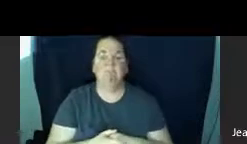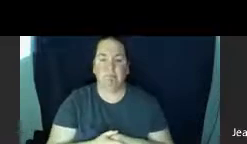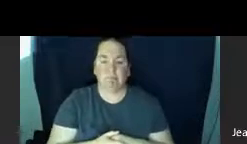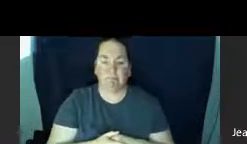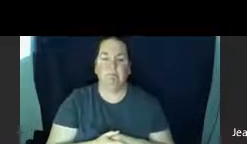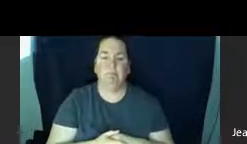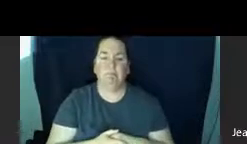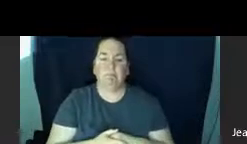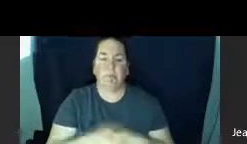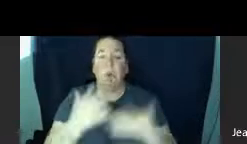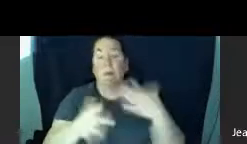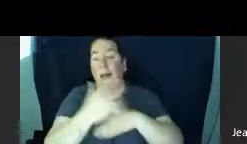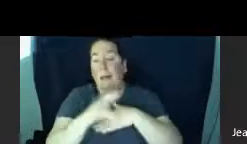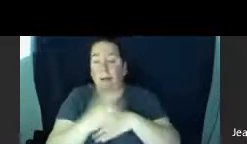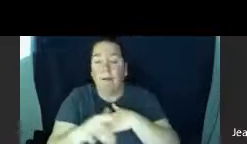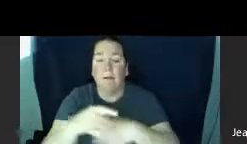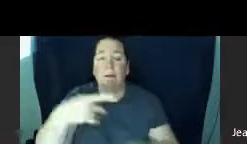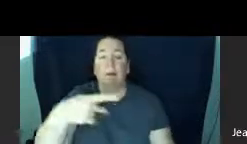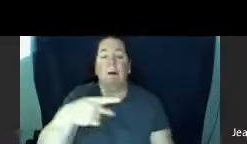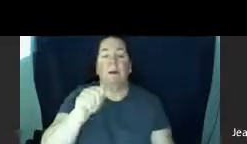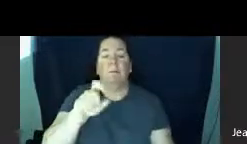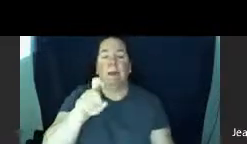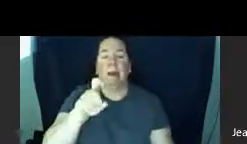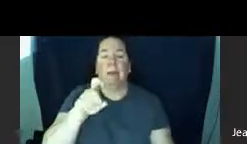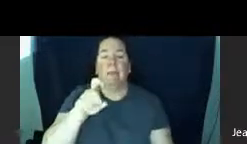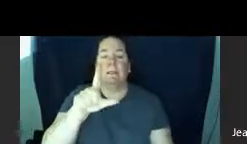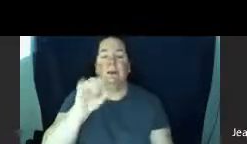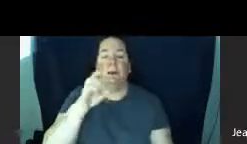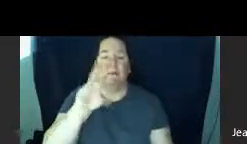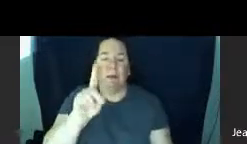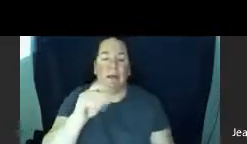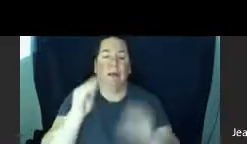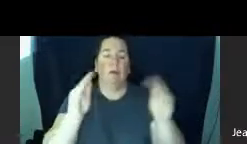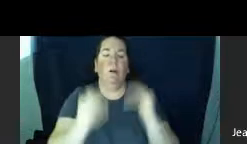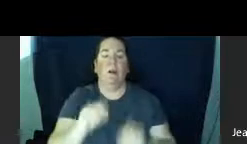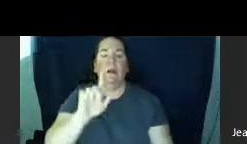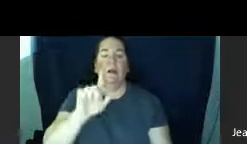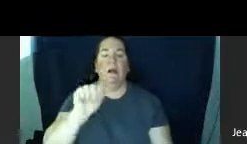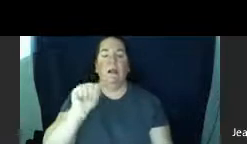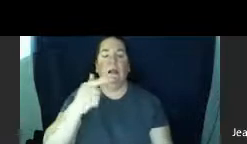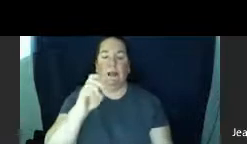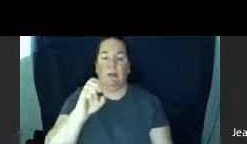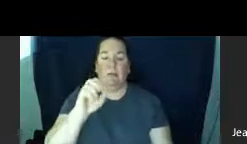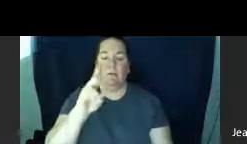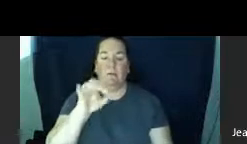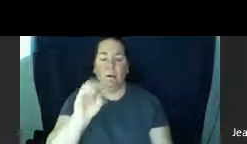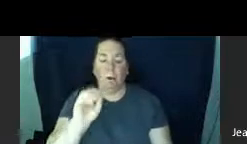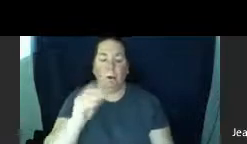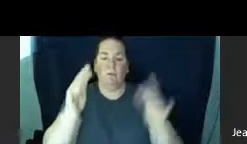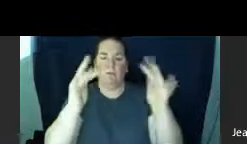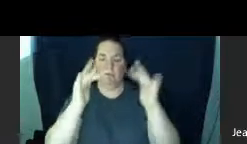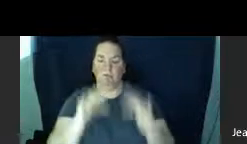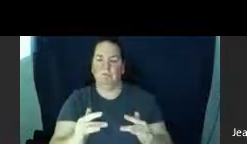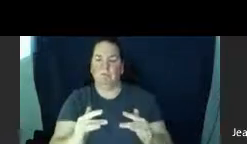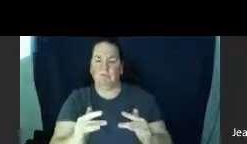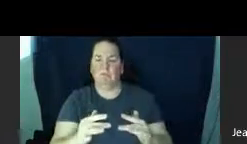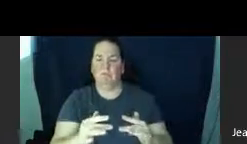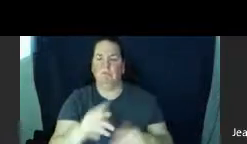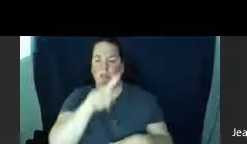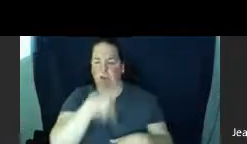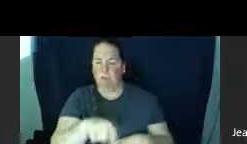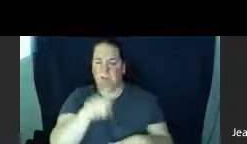be eligible for Paxlovid or molnupiravir or bebtelovimab. And you don't really need